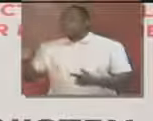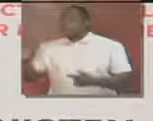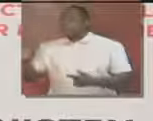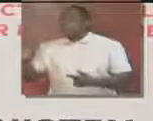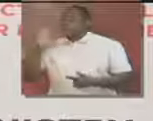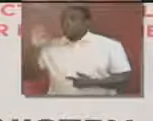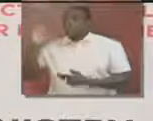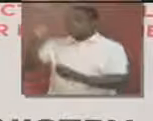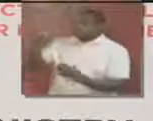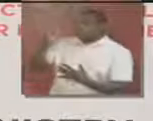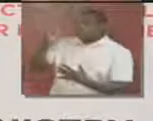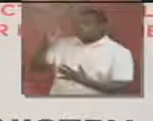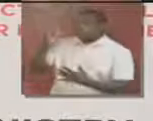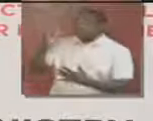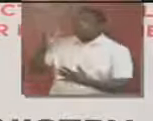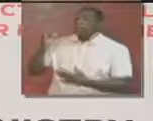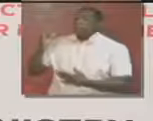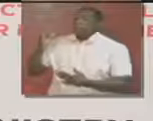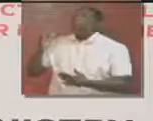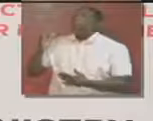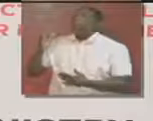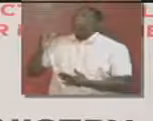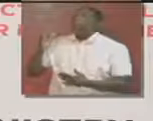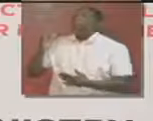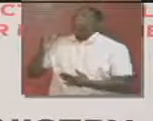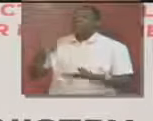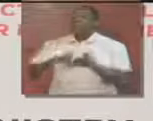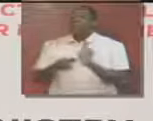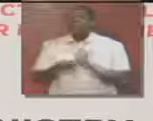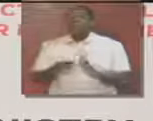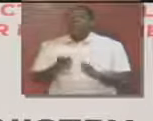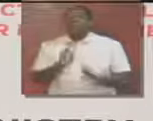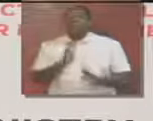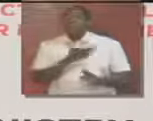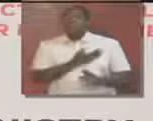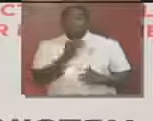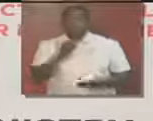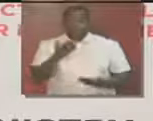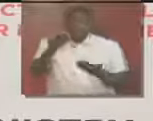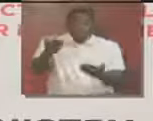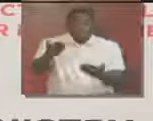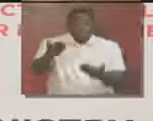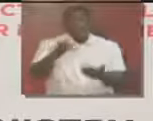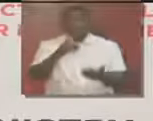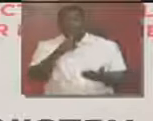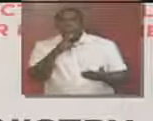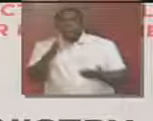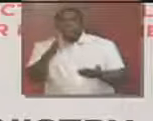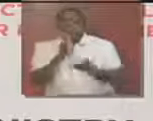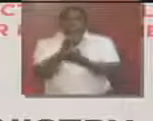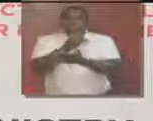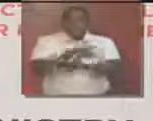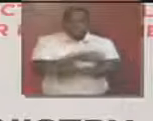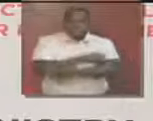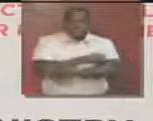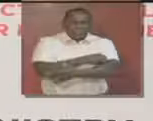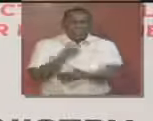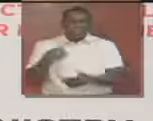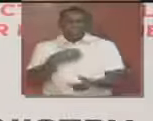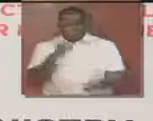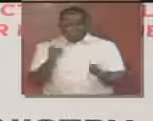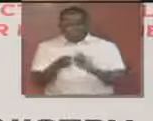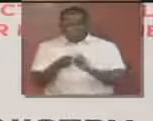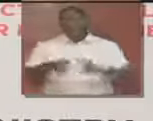recommendations related to who should be vaccinated will have changed. If a change does occur, then